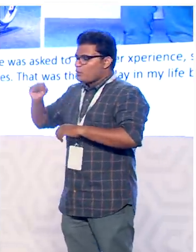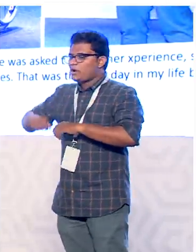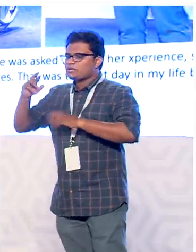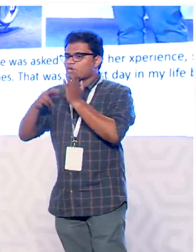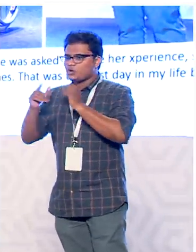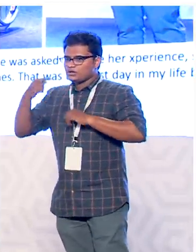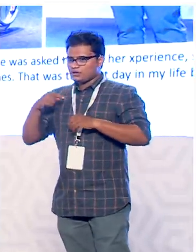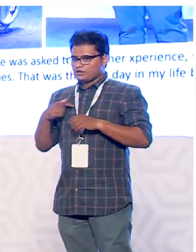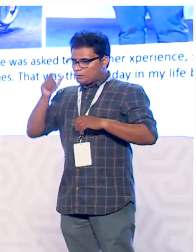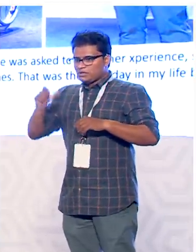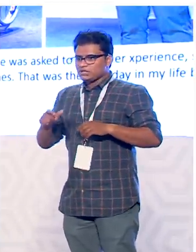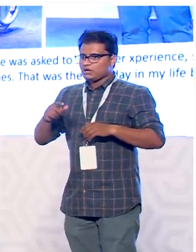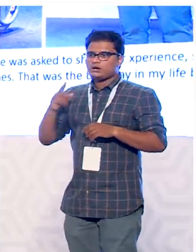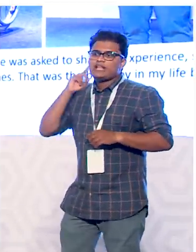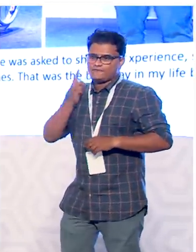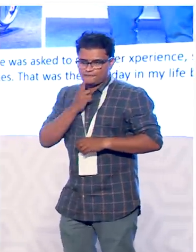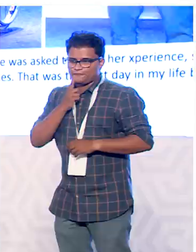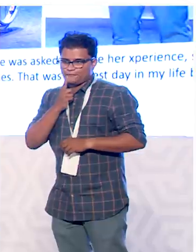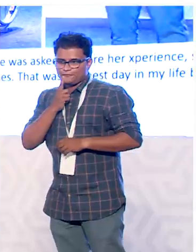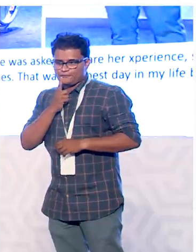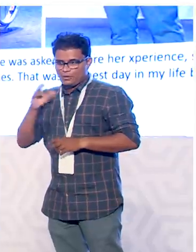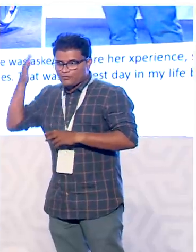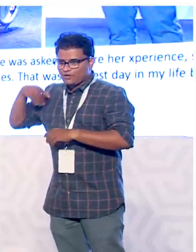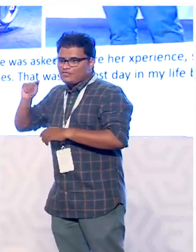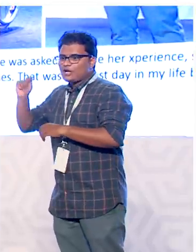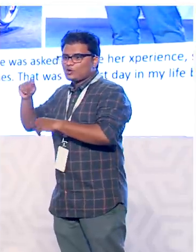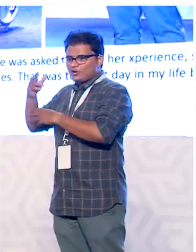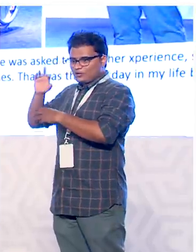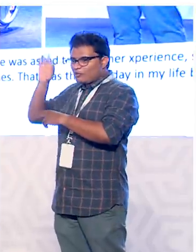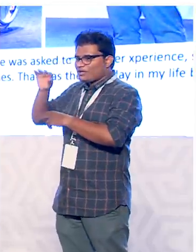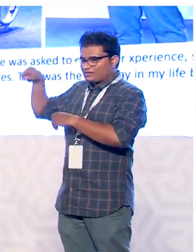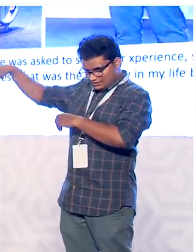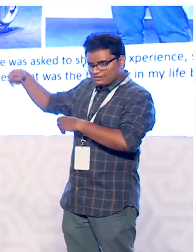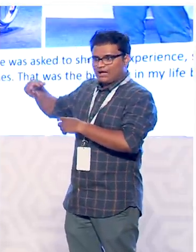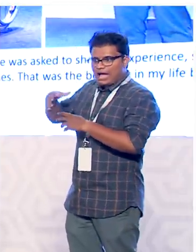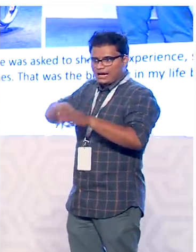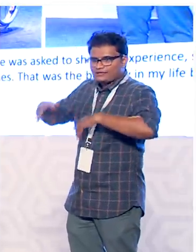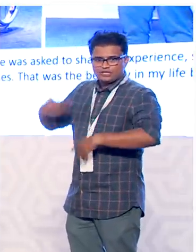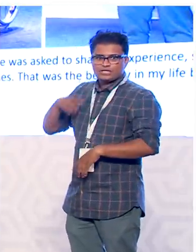of a person who can't hear and also speak in a Telugu film called Sirivennela.